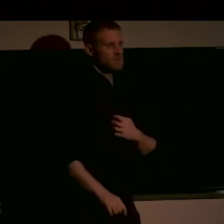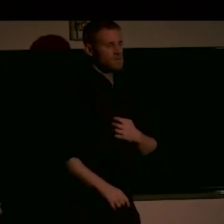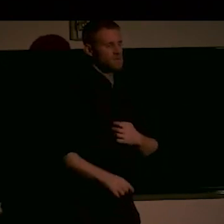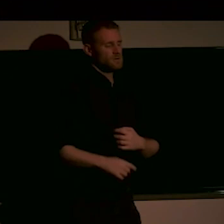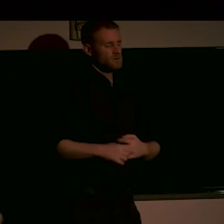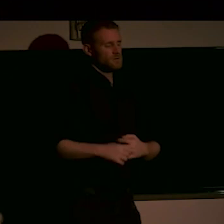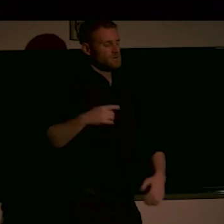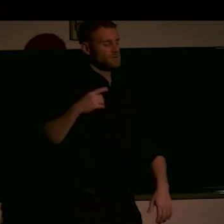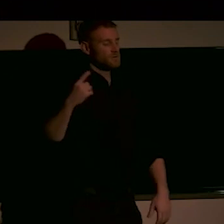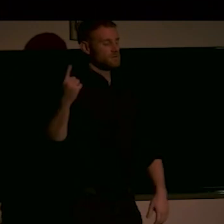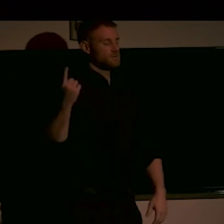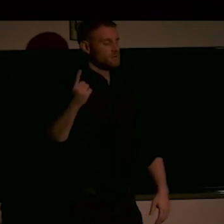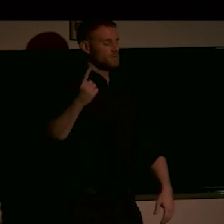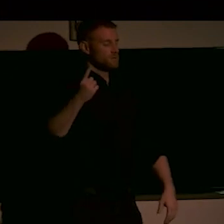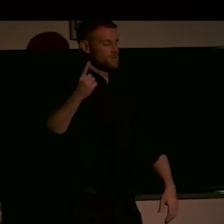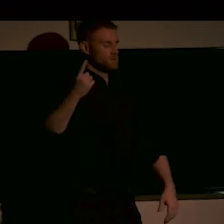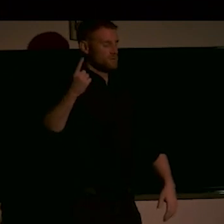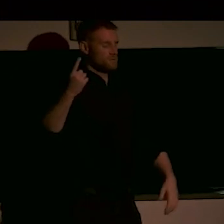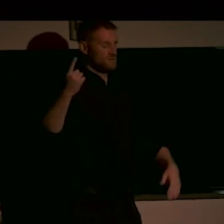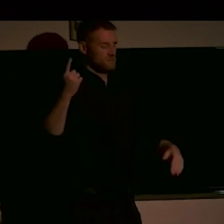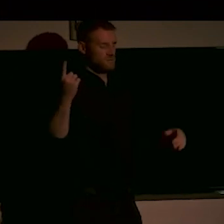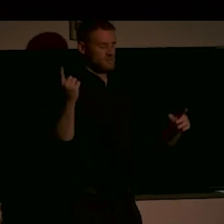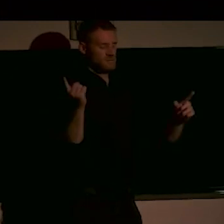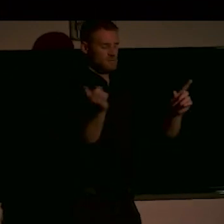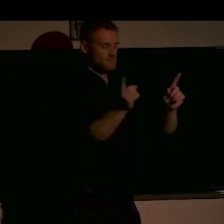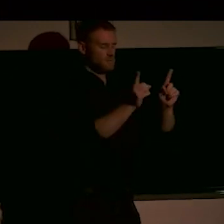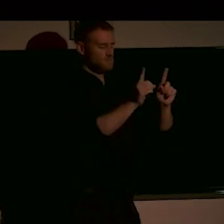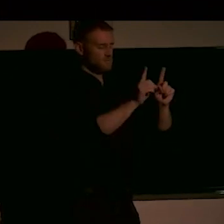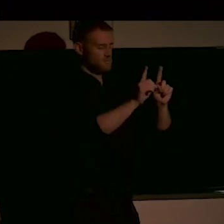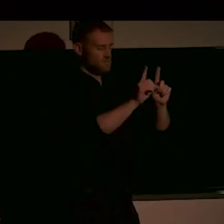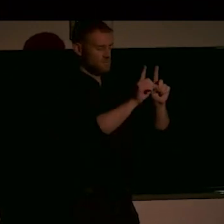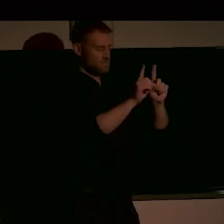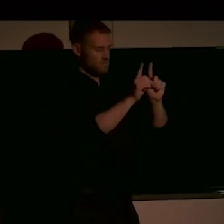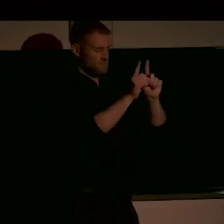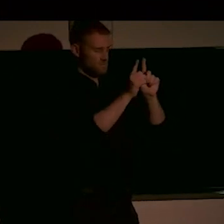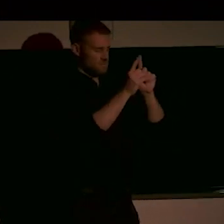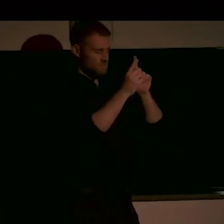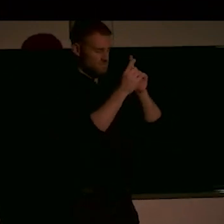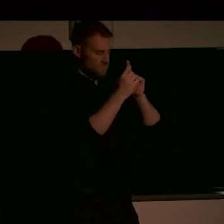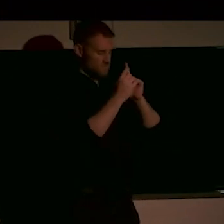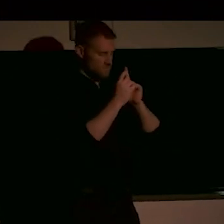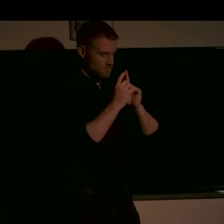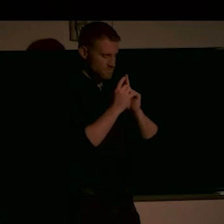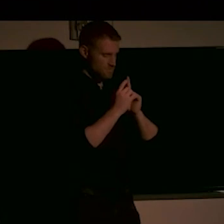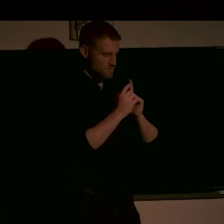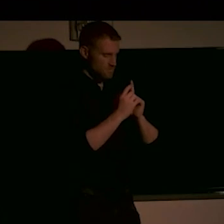but's going to love you